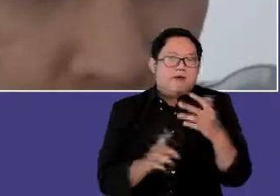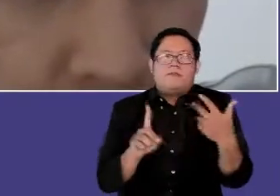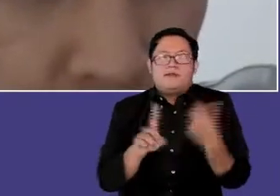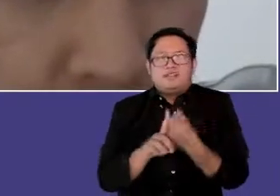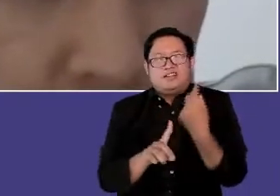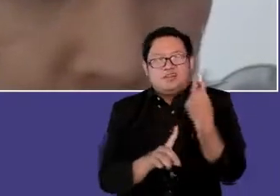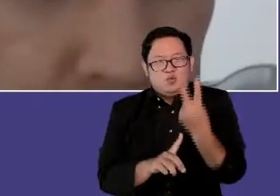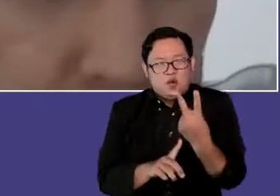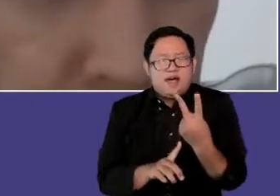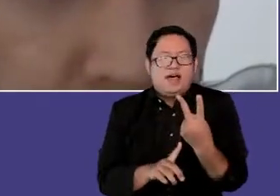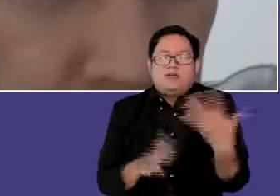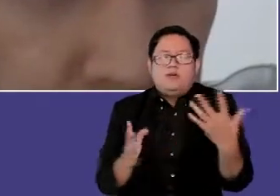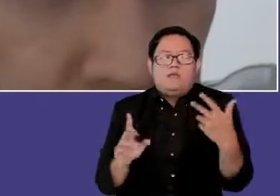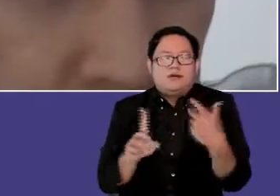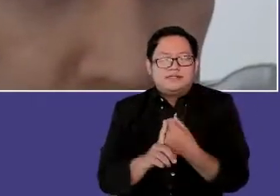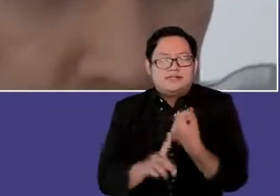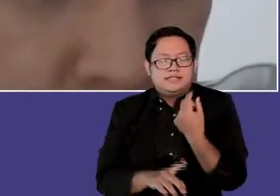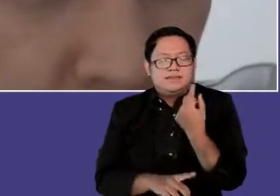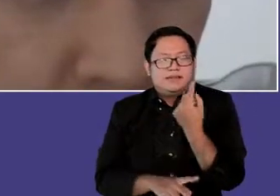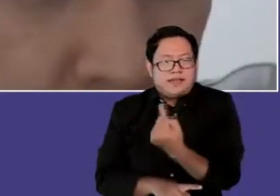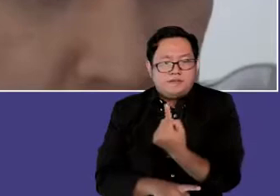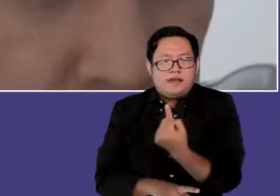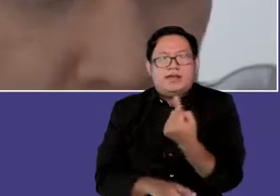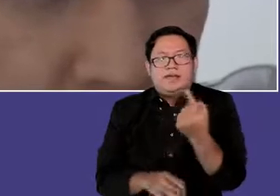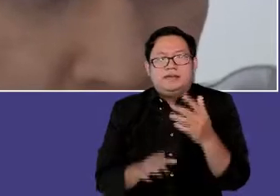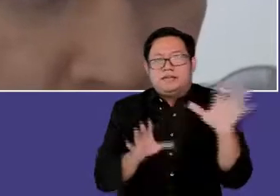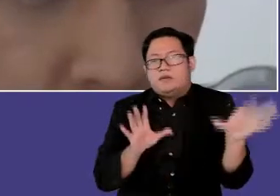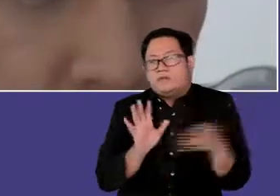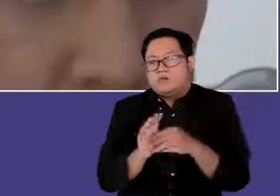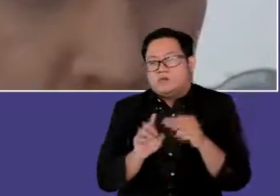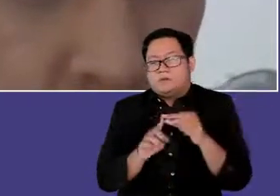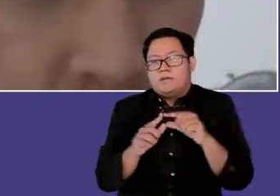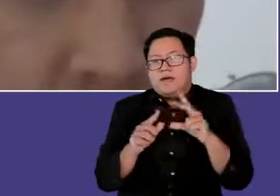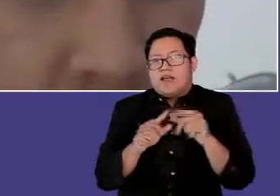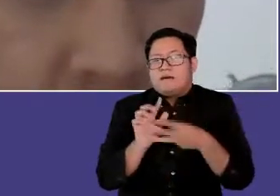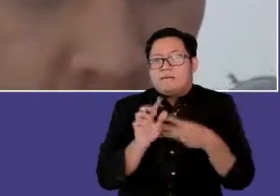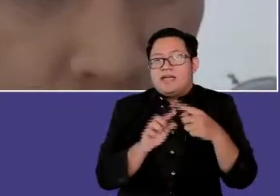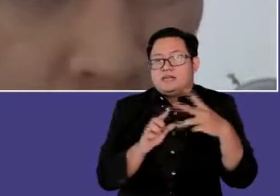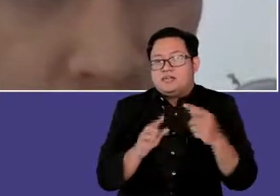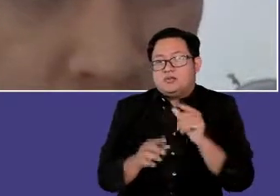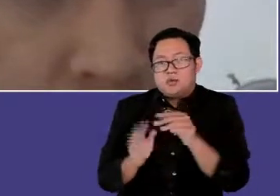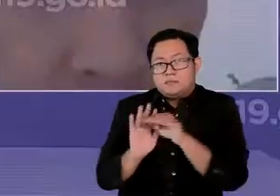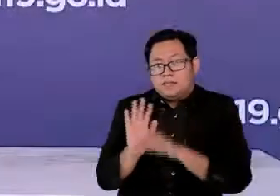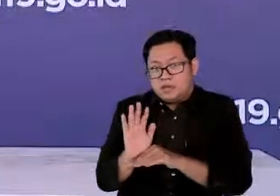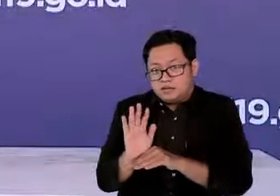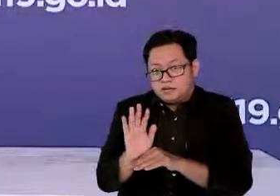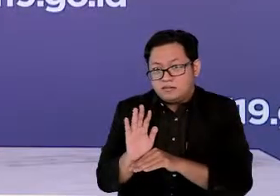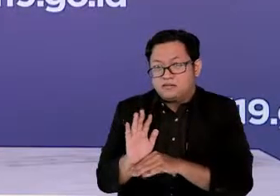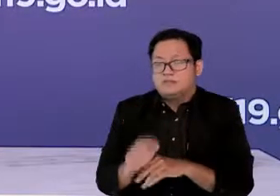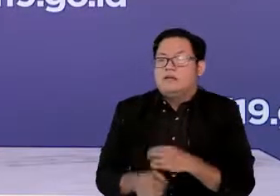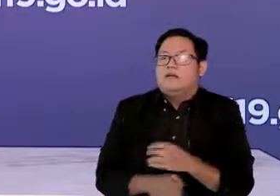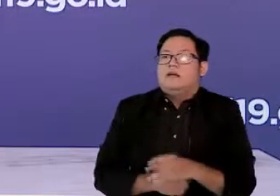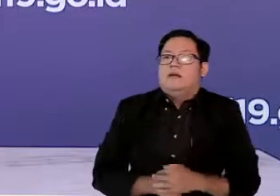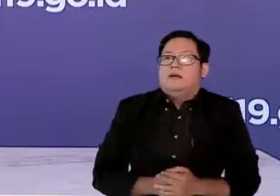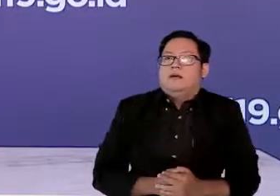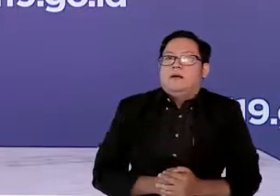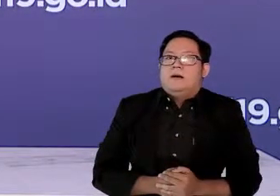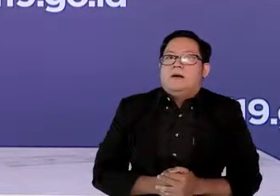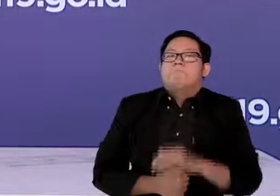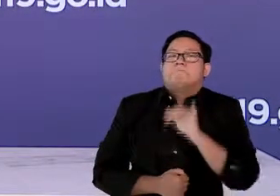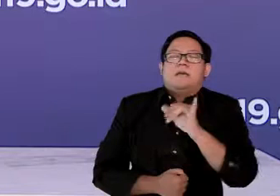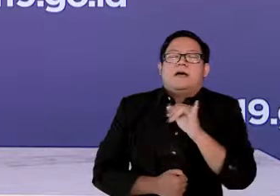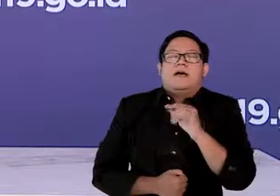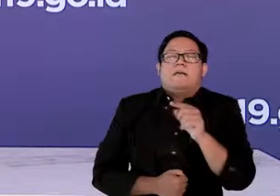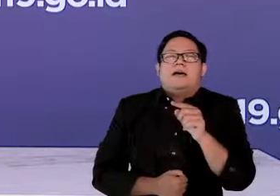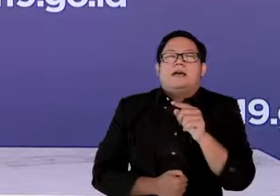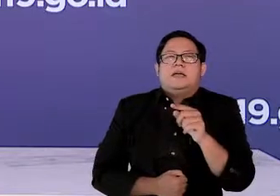dose? Is first dose matter at all? What we use as